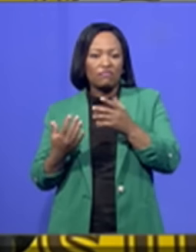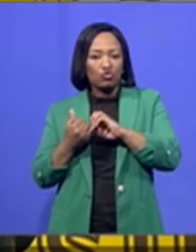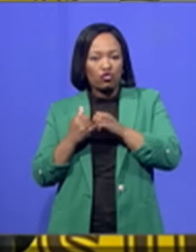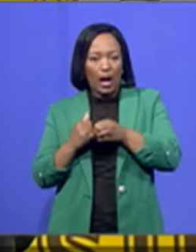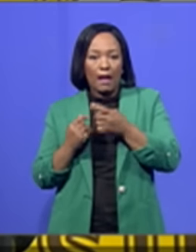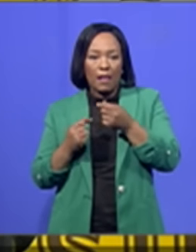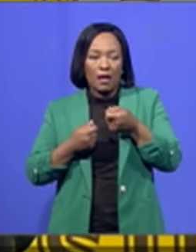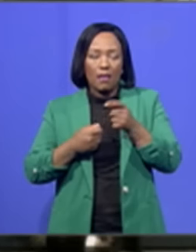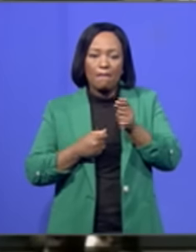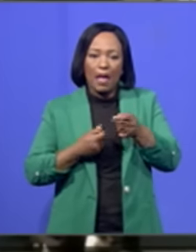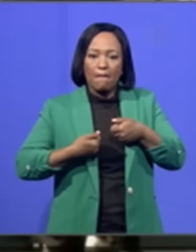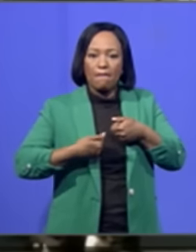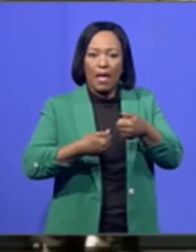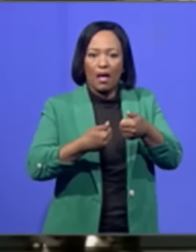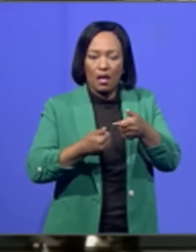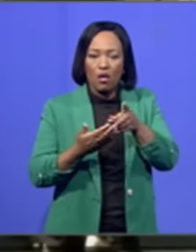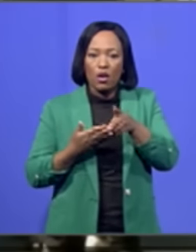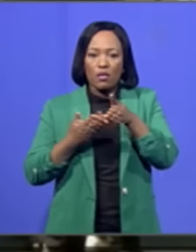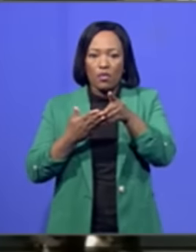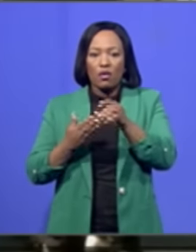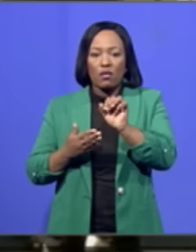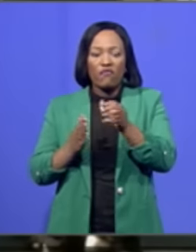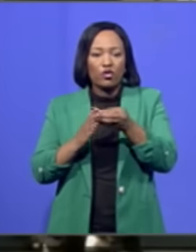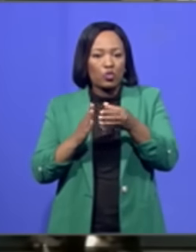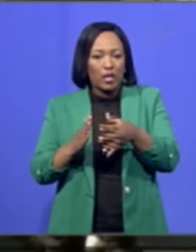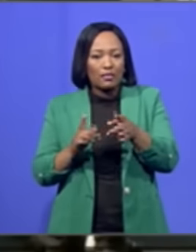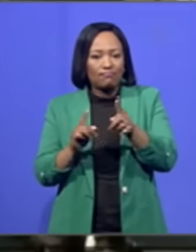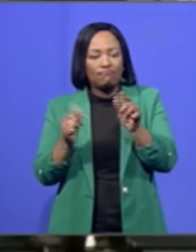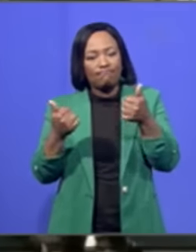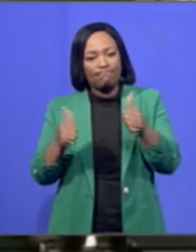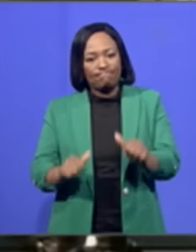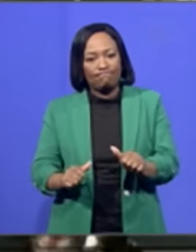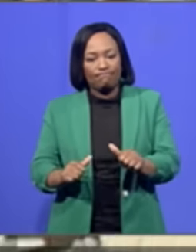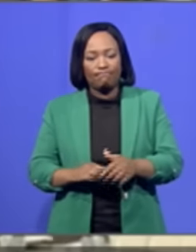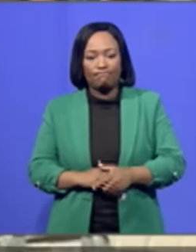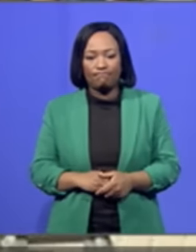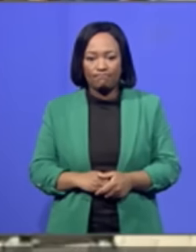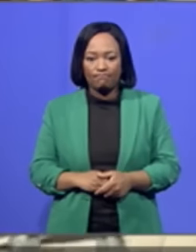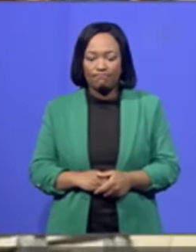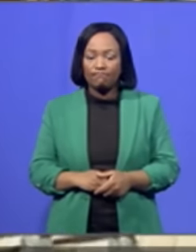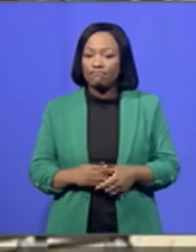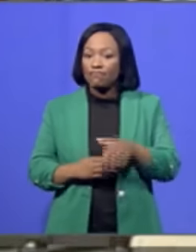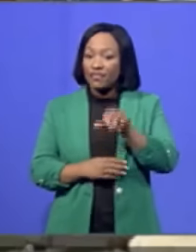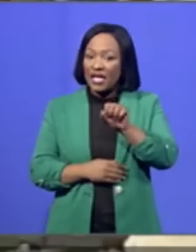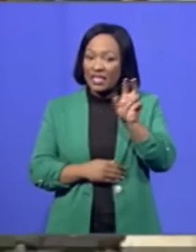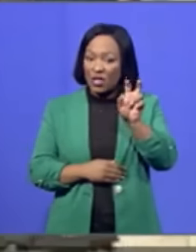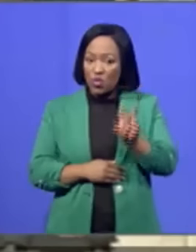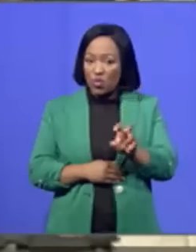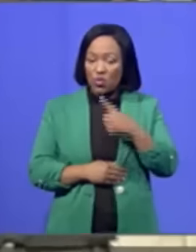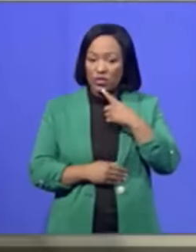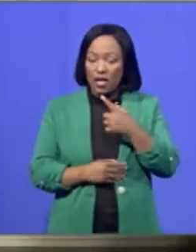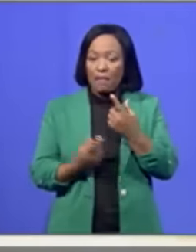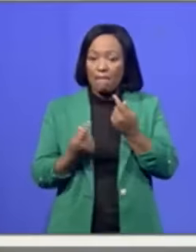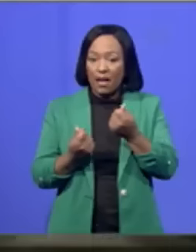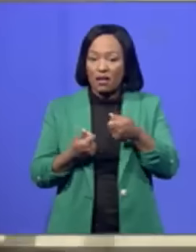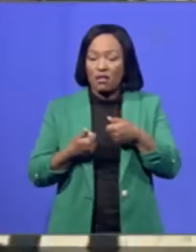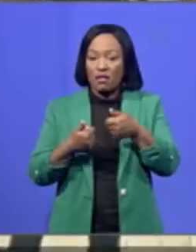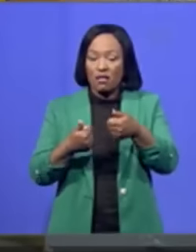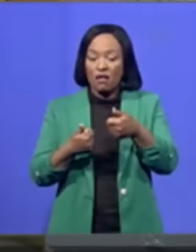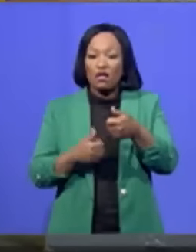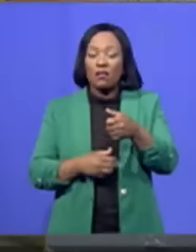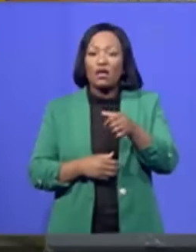the money that was deposited into the student's account. ga bjalo lekala le re le kgone go buša mašeneng a go balla go